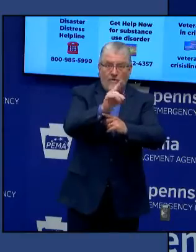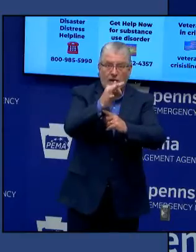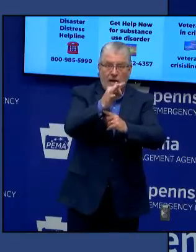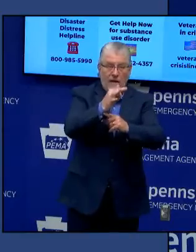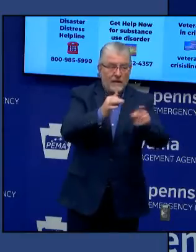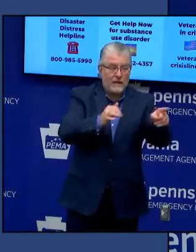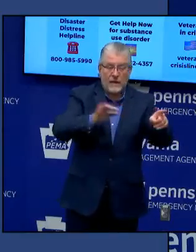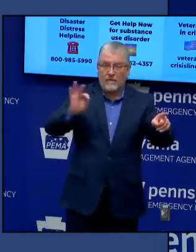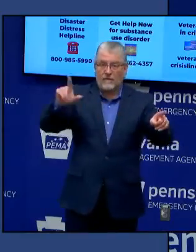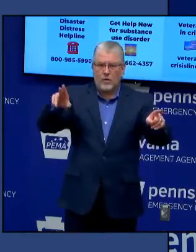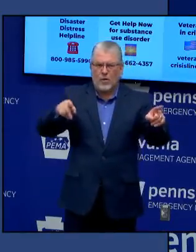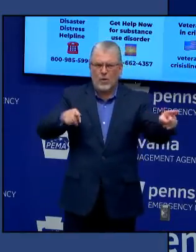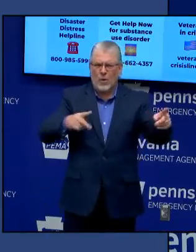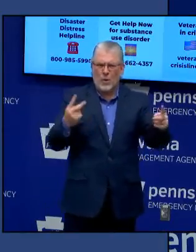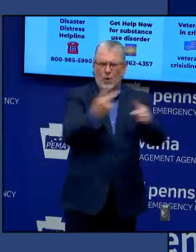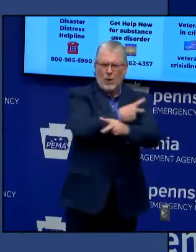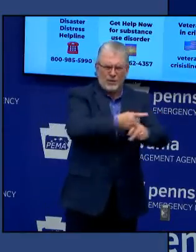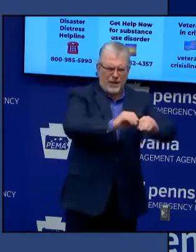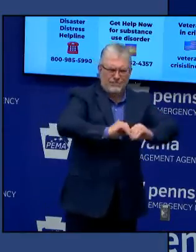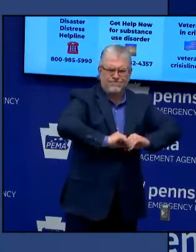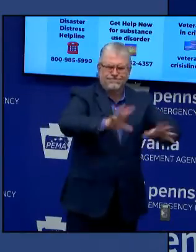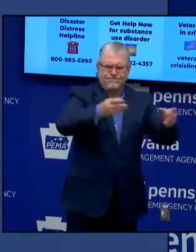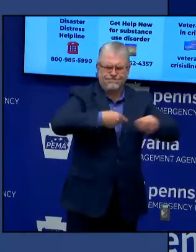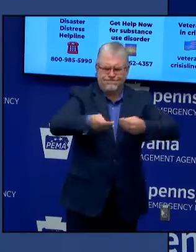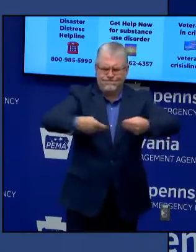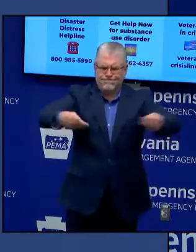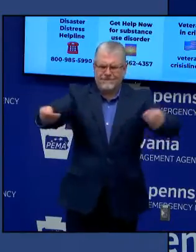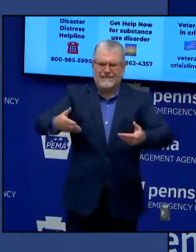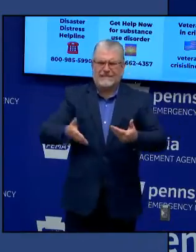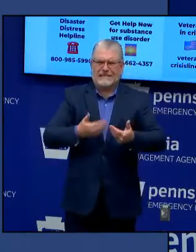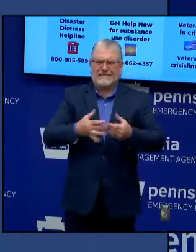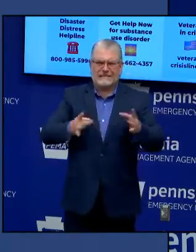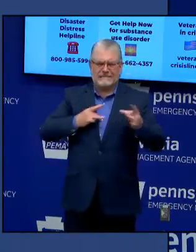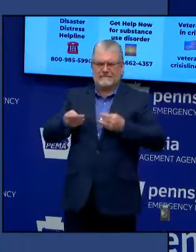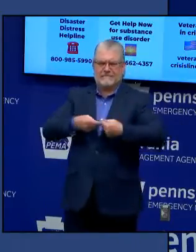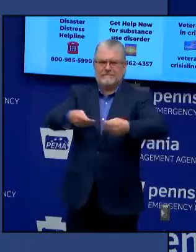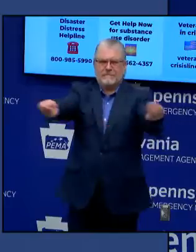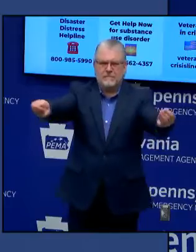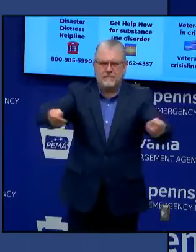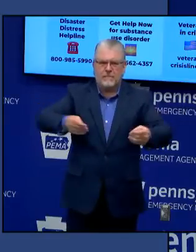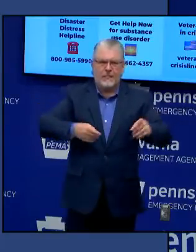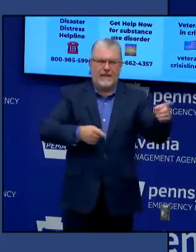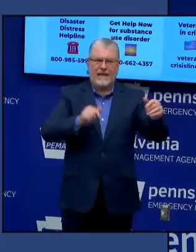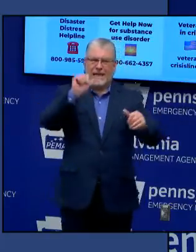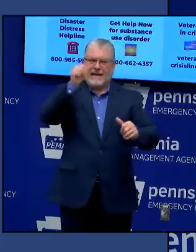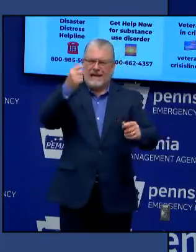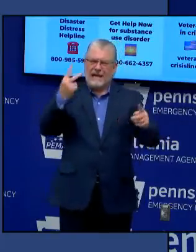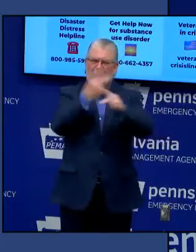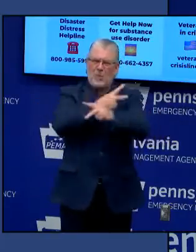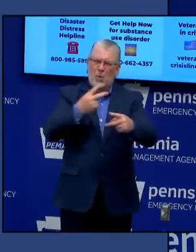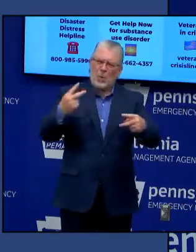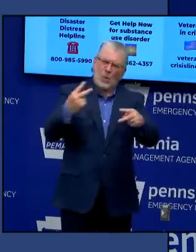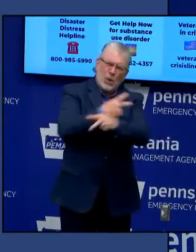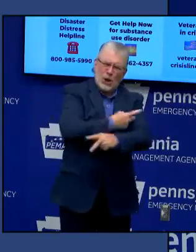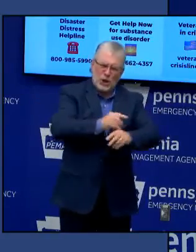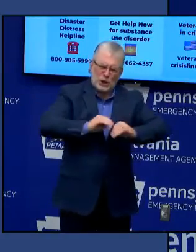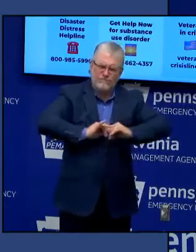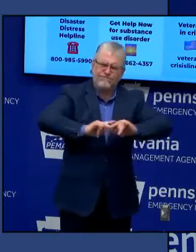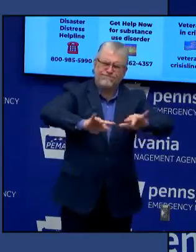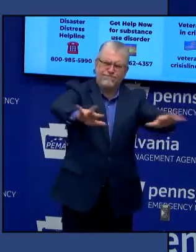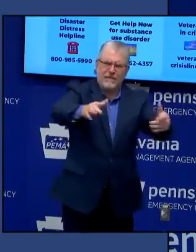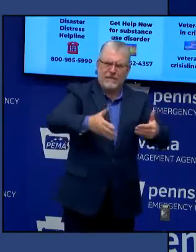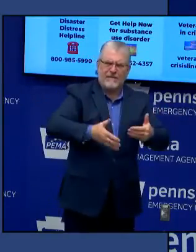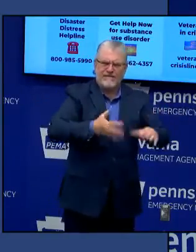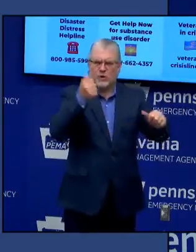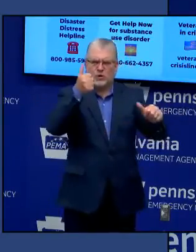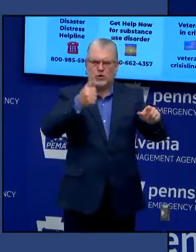lethal than the flu, probably at least 10 times more lethal, maybe between 10 and 20 times more lethal than the flu. From the numbers that